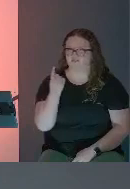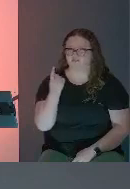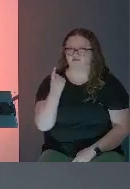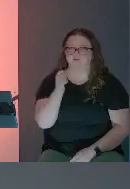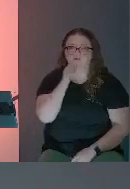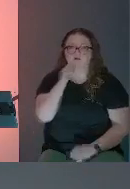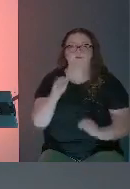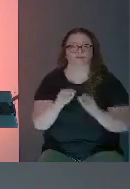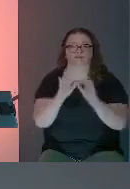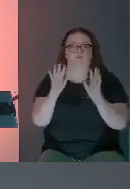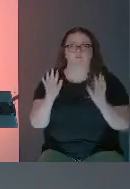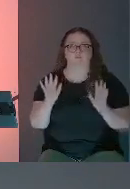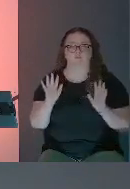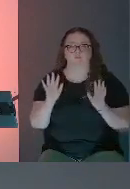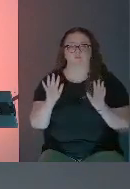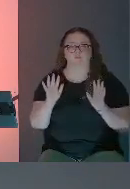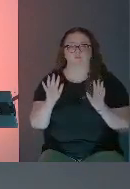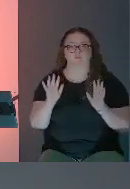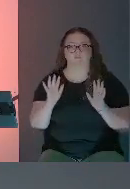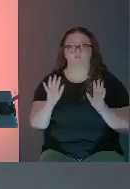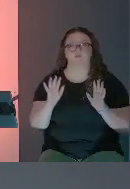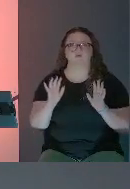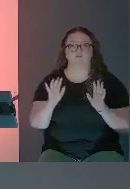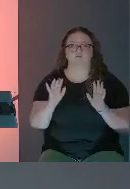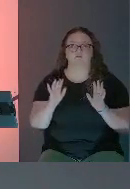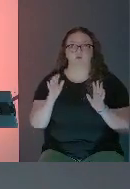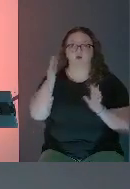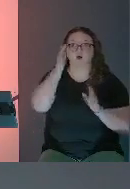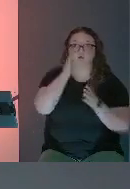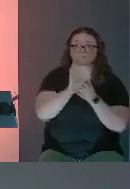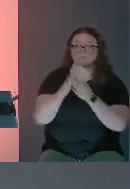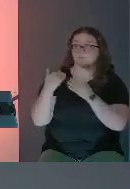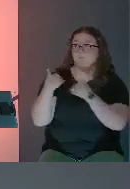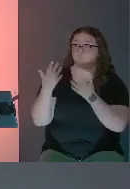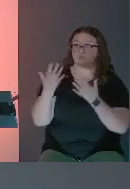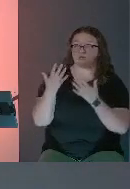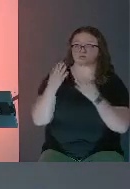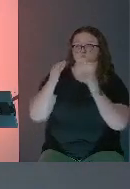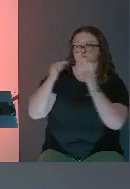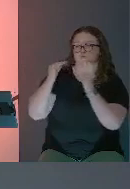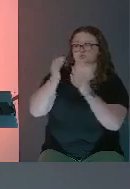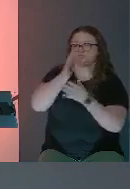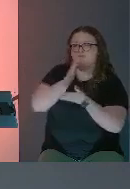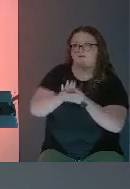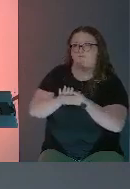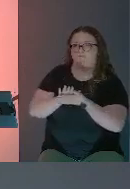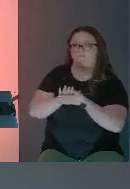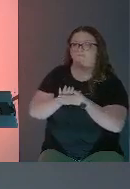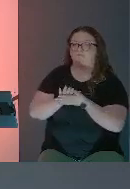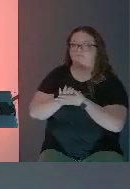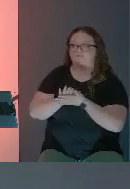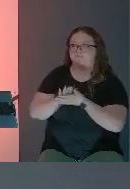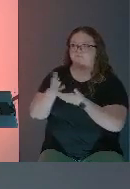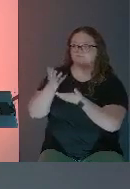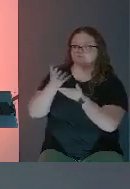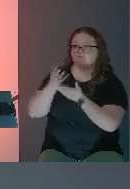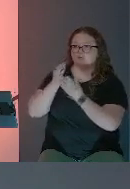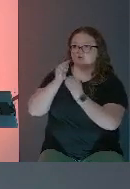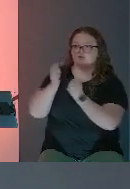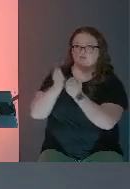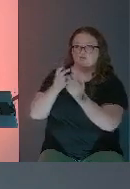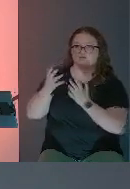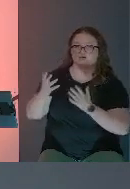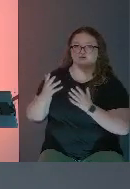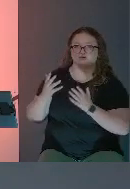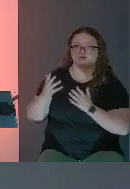And you know the rest of the story. Man goes from oneness, from intimacy to what?